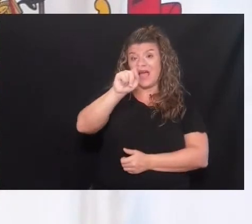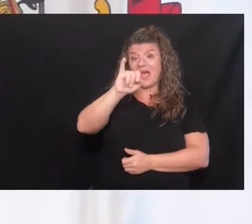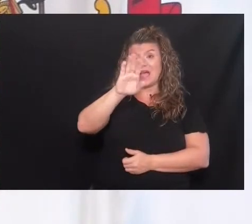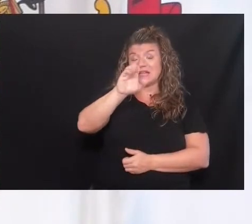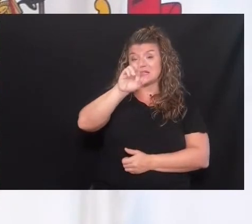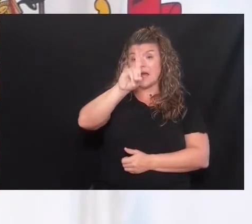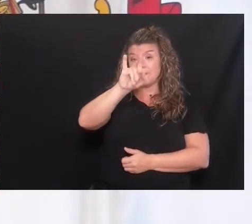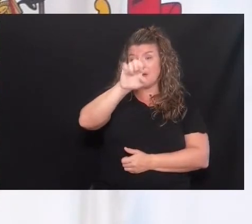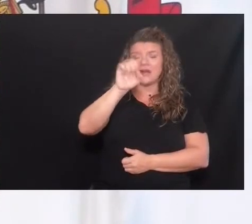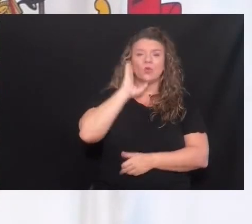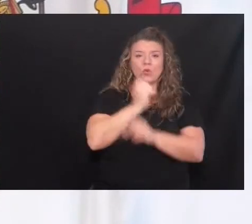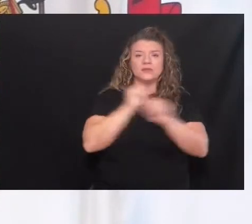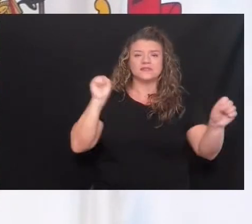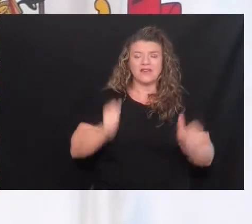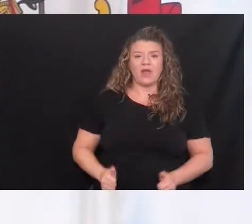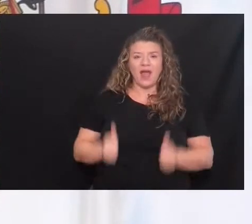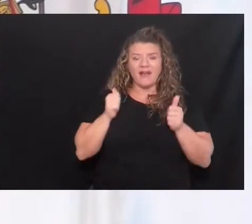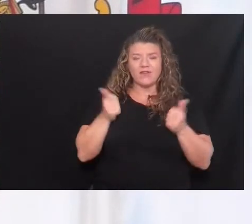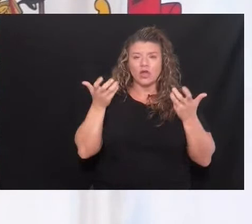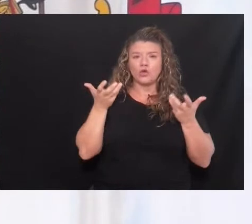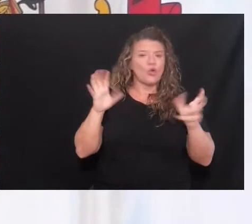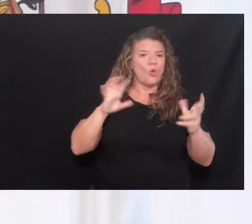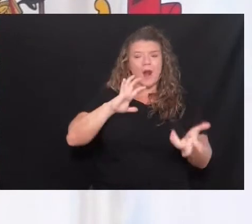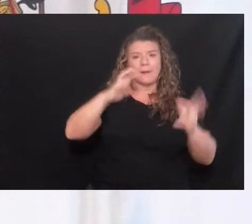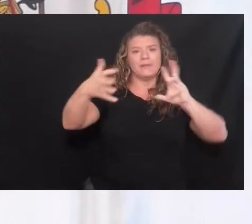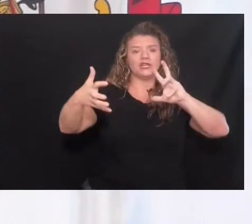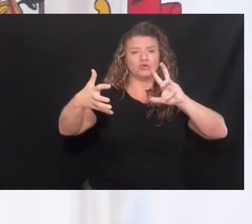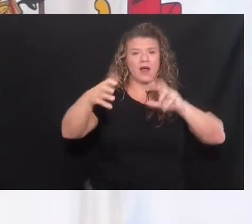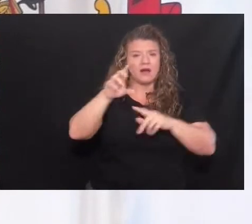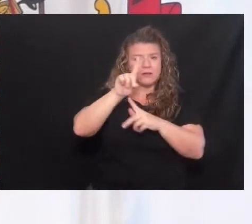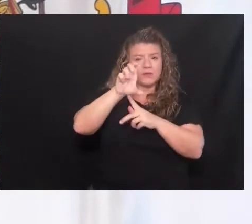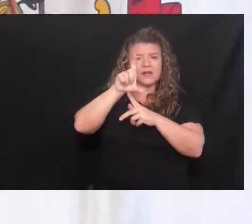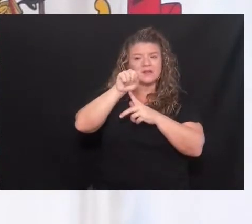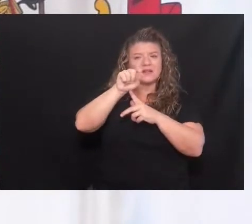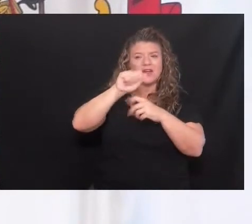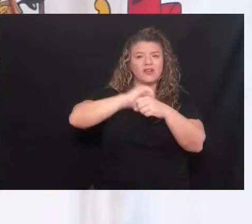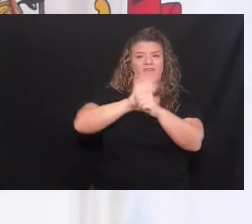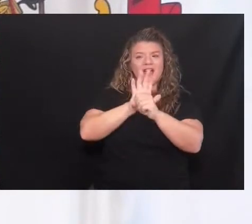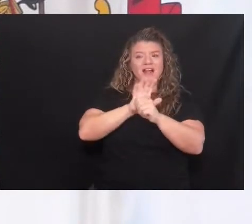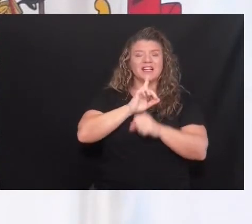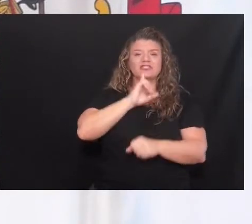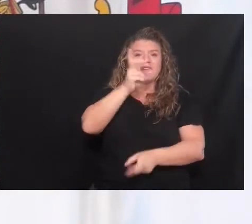you don't want to mess around with this Delta variant because it absolutely is tough.